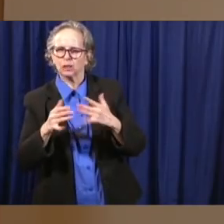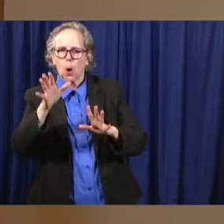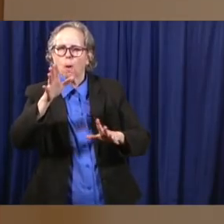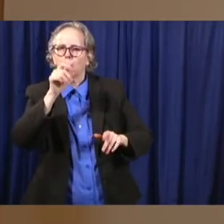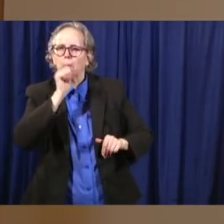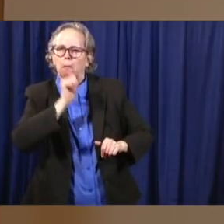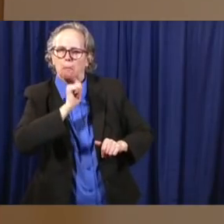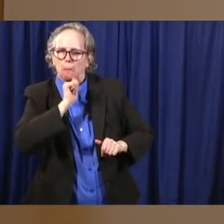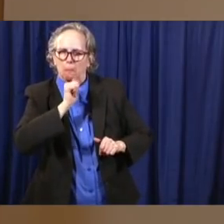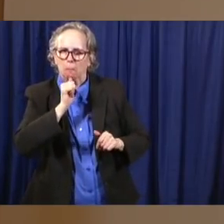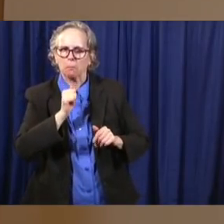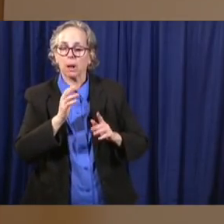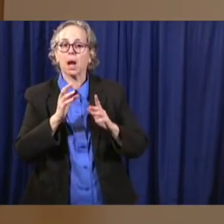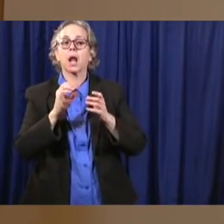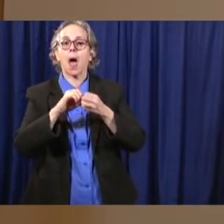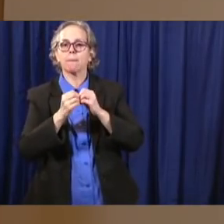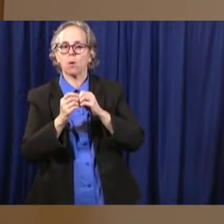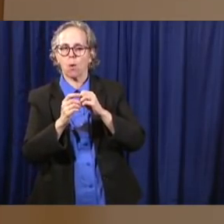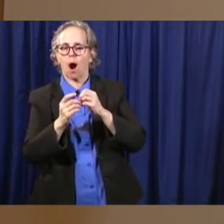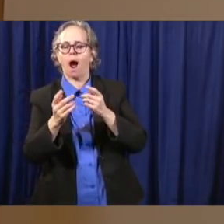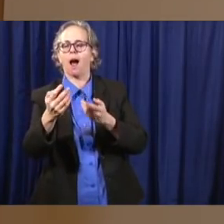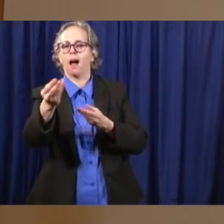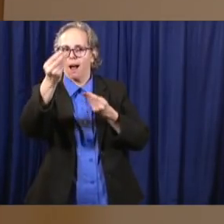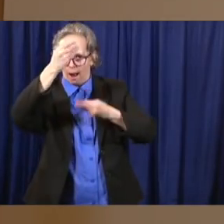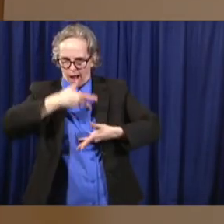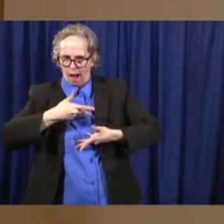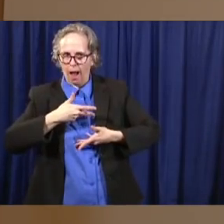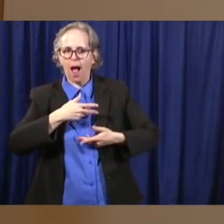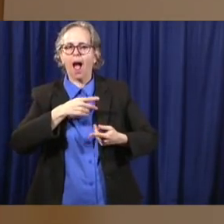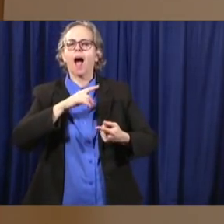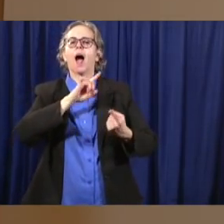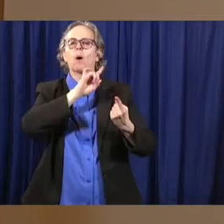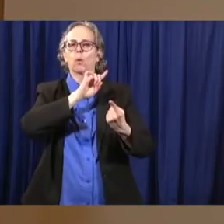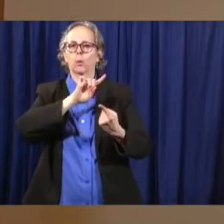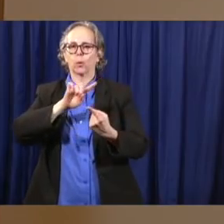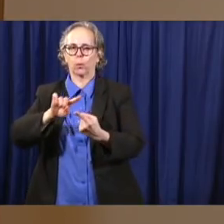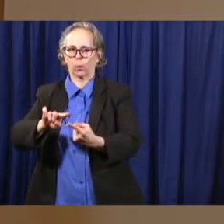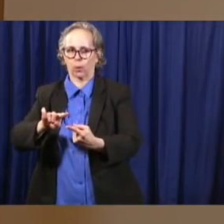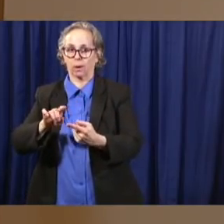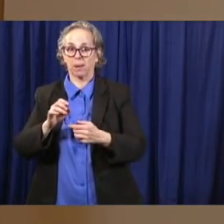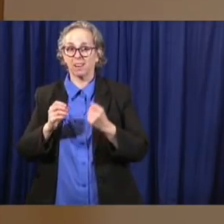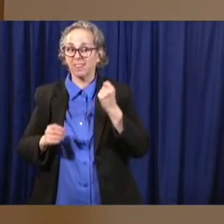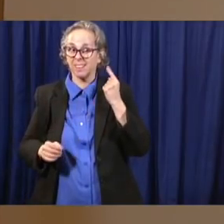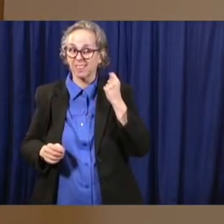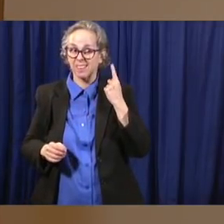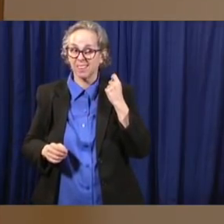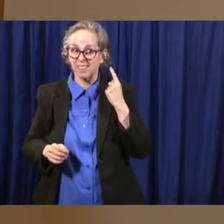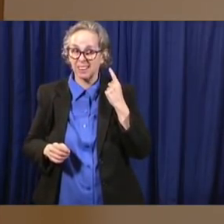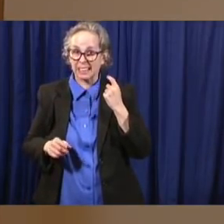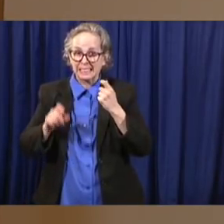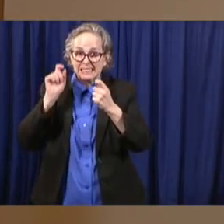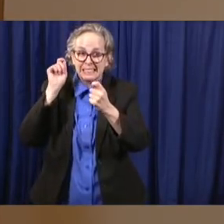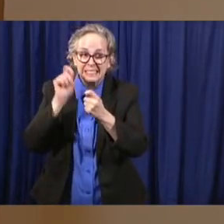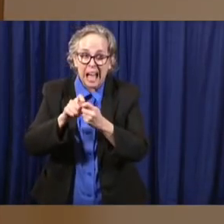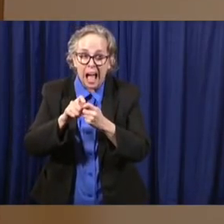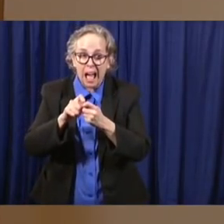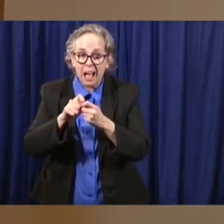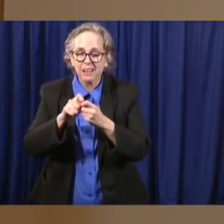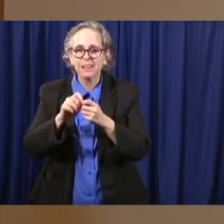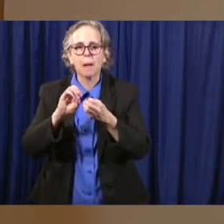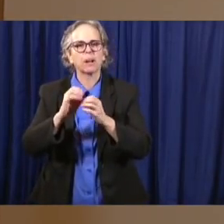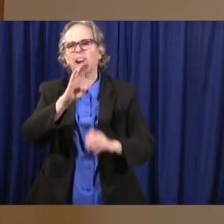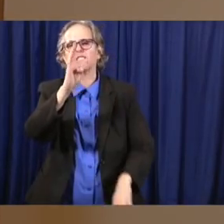of cases per day stay lower, but we'll never know the actual amount because we'll never know how many cases are at